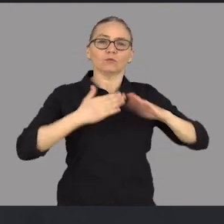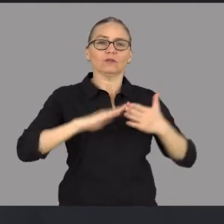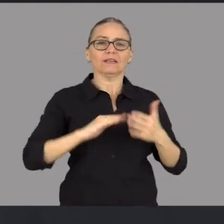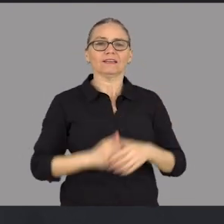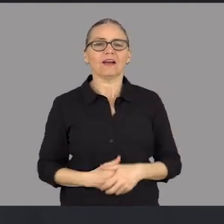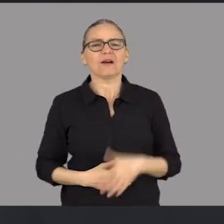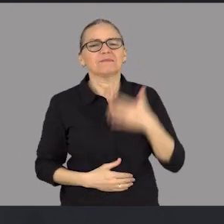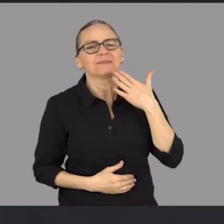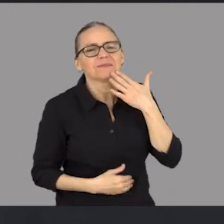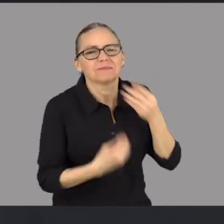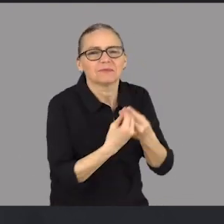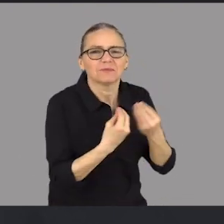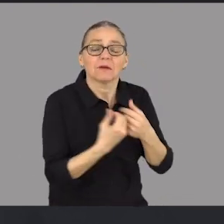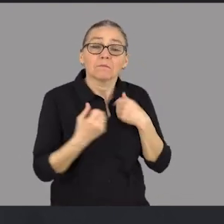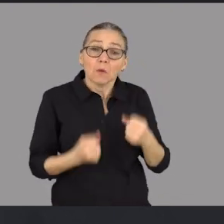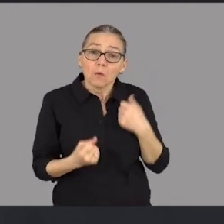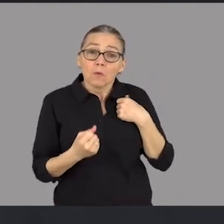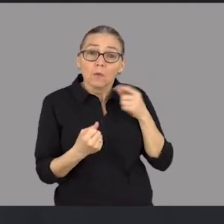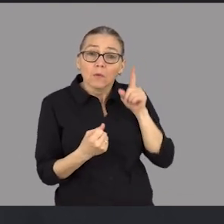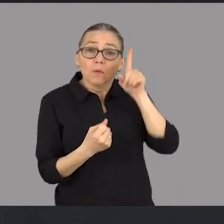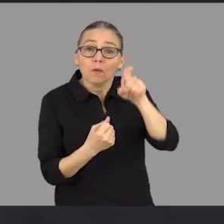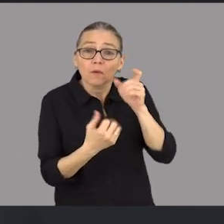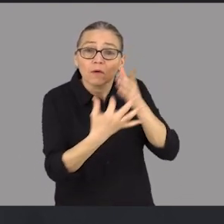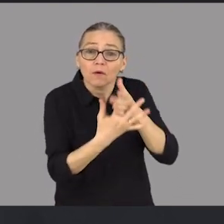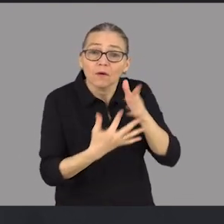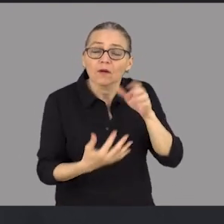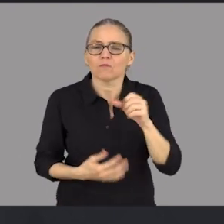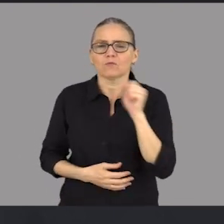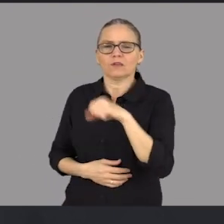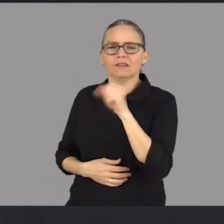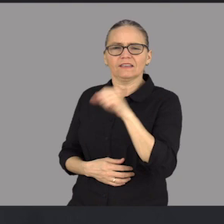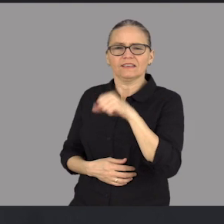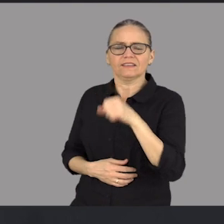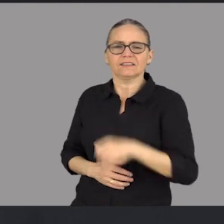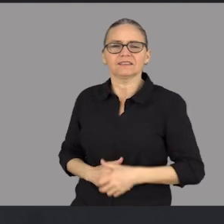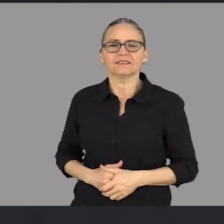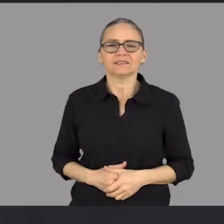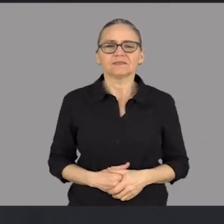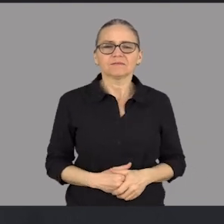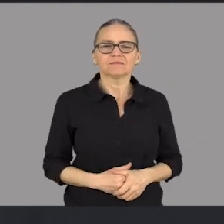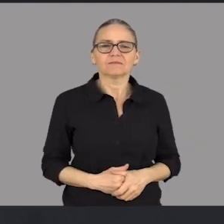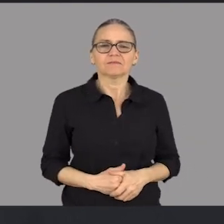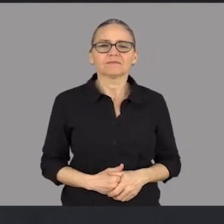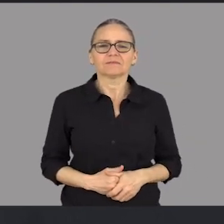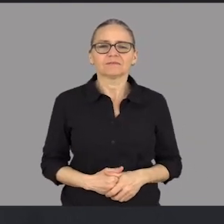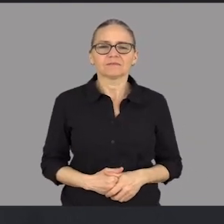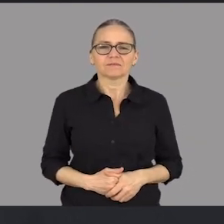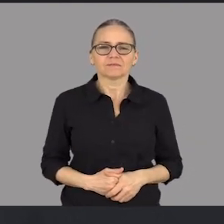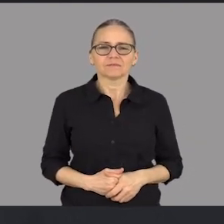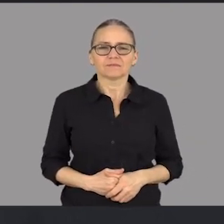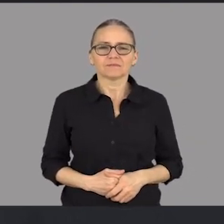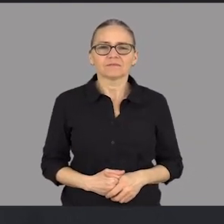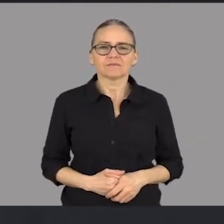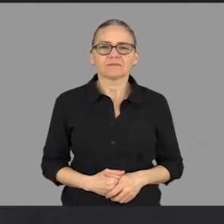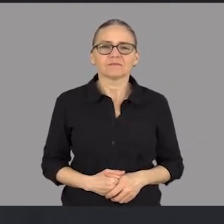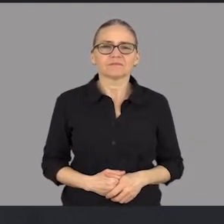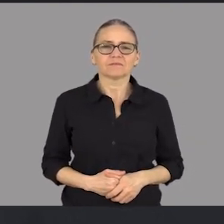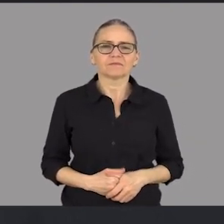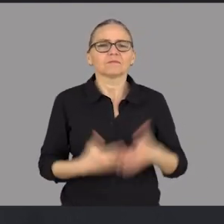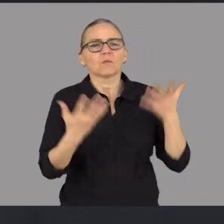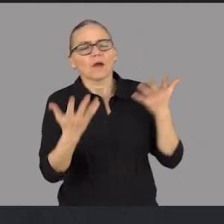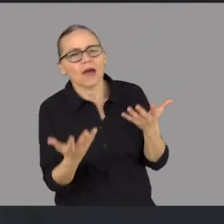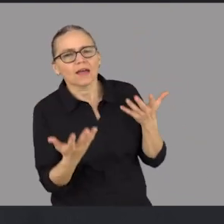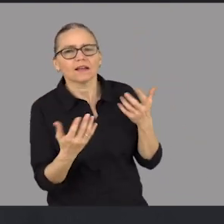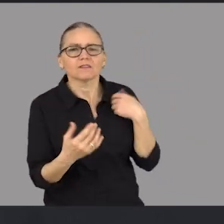thing, is just a community partner. Thank you so Yeah. much. Can I add a little bit, Ashley? Yeah.